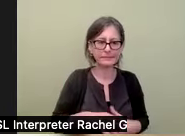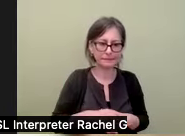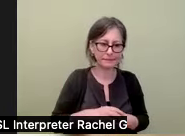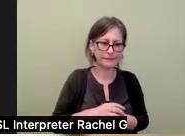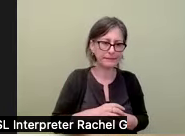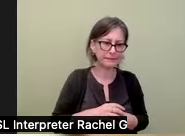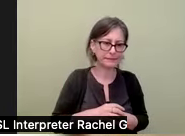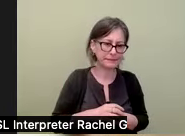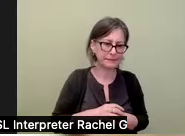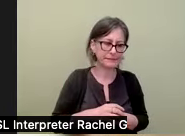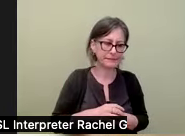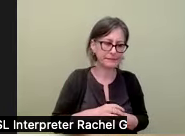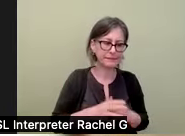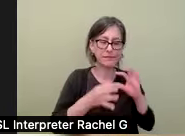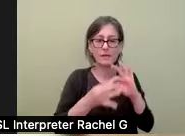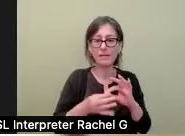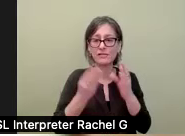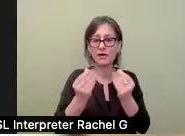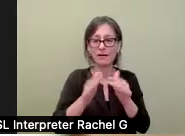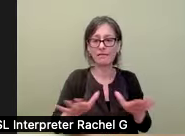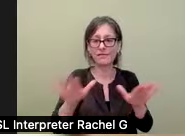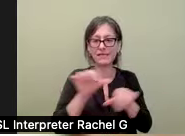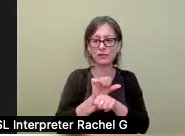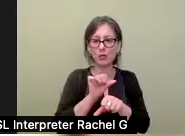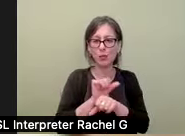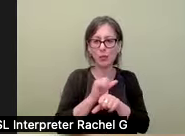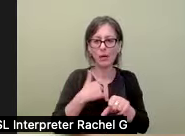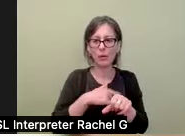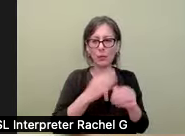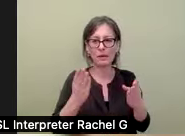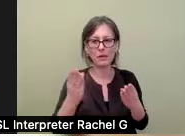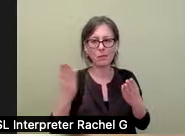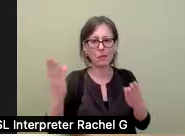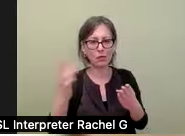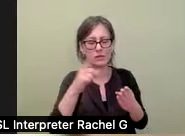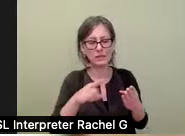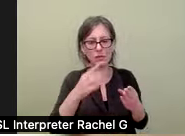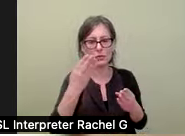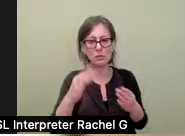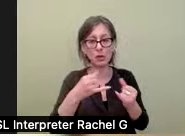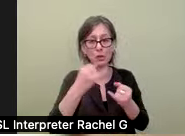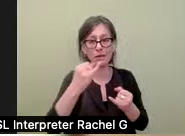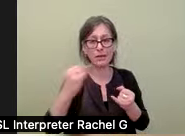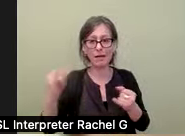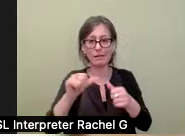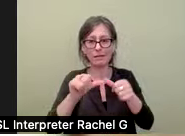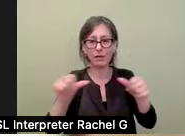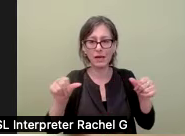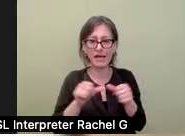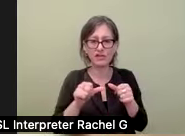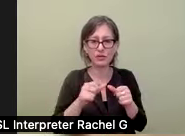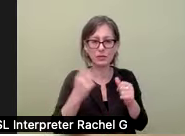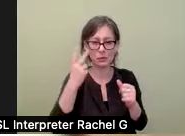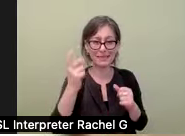And based on our field work, we're proposing these blue line locations, which are marked by